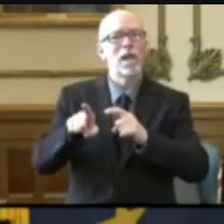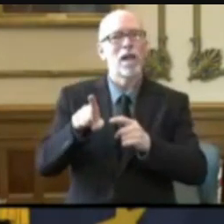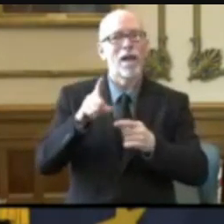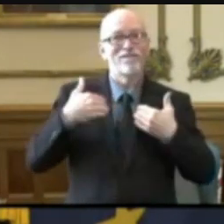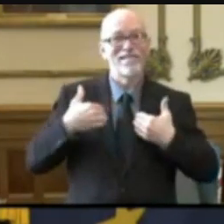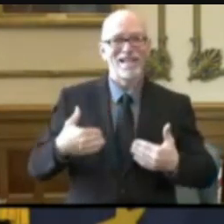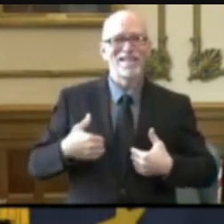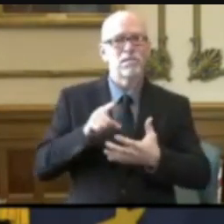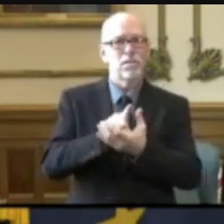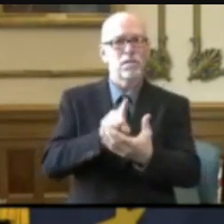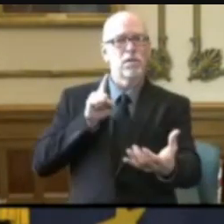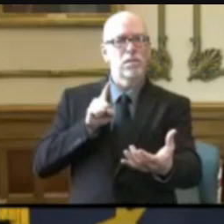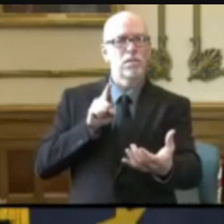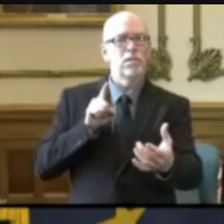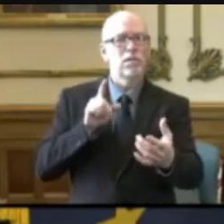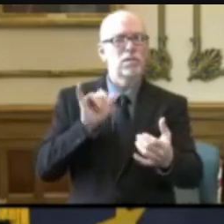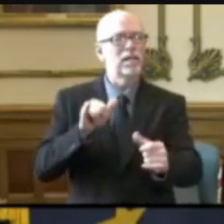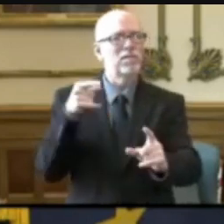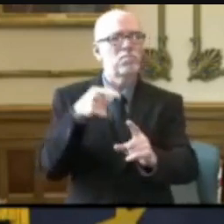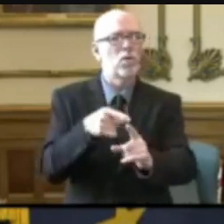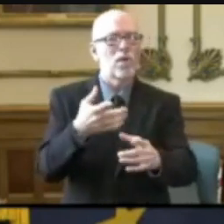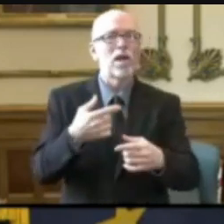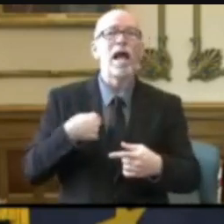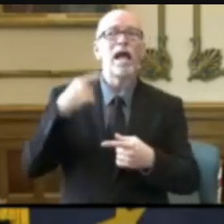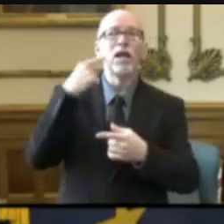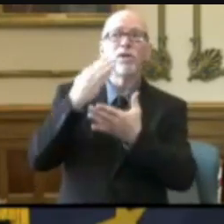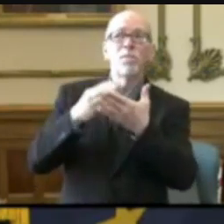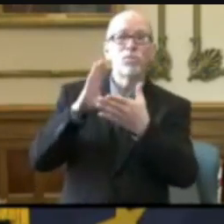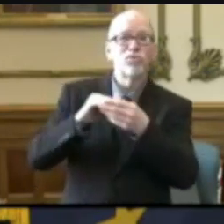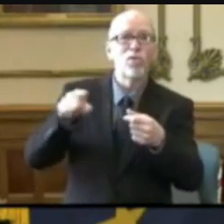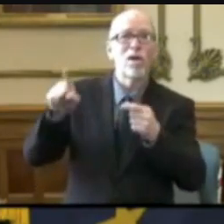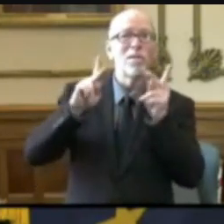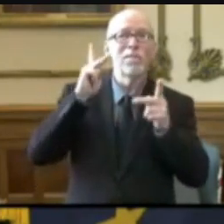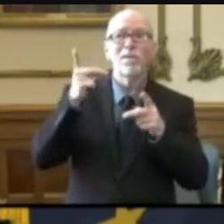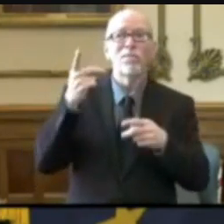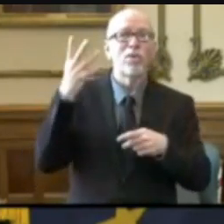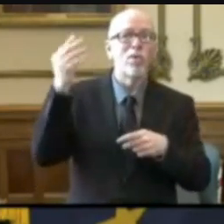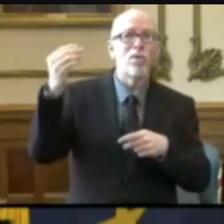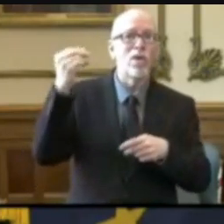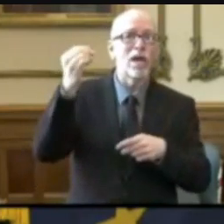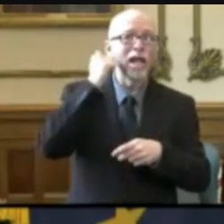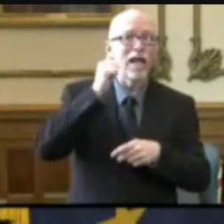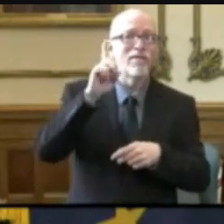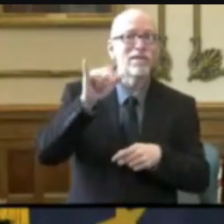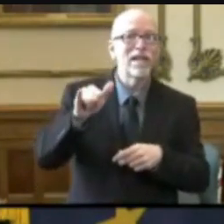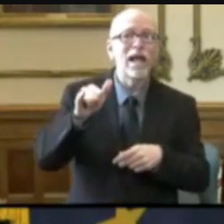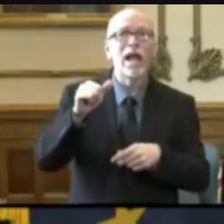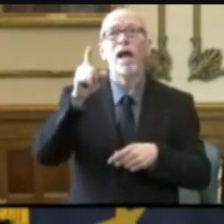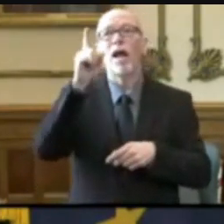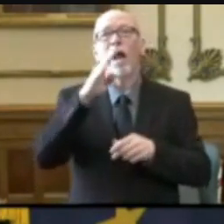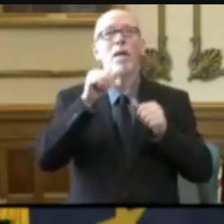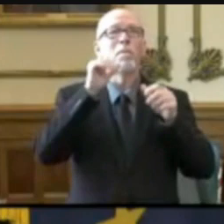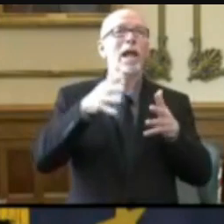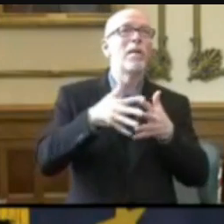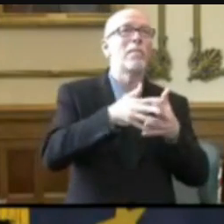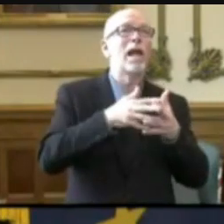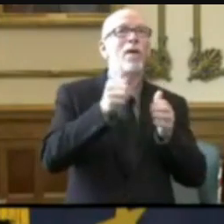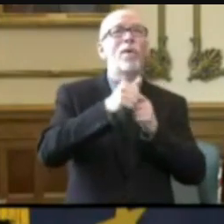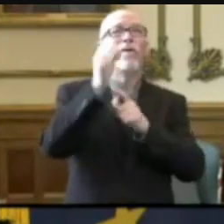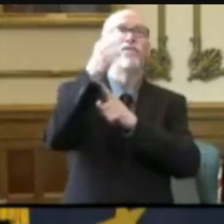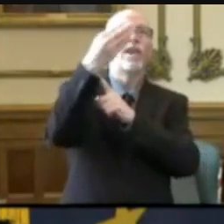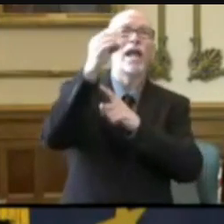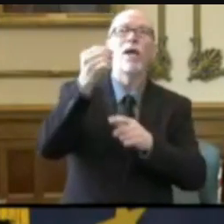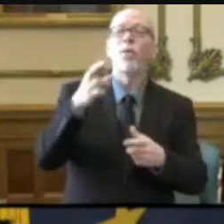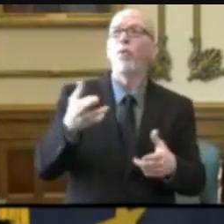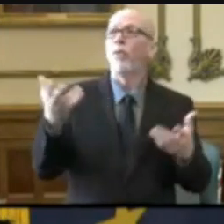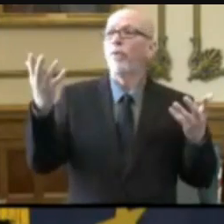apart. And that's why when I hear stories about people going out every day and singing God Bless America around the flagpole, or if I